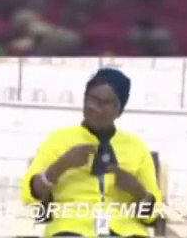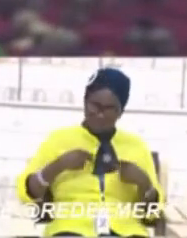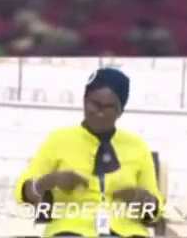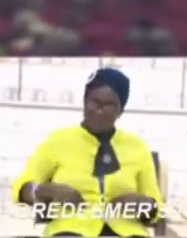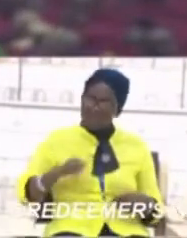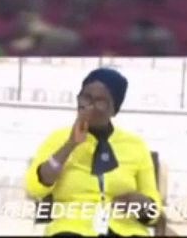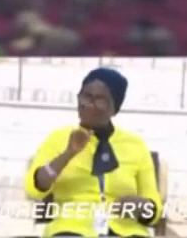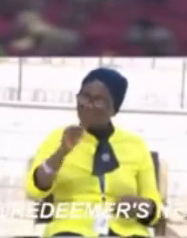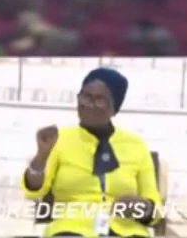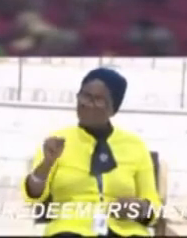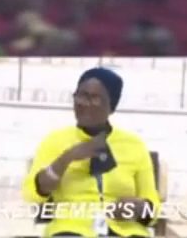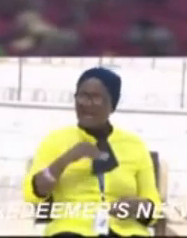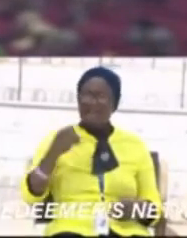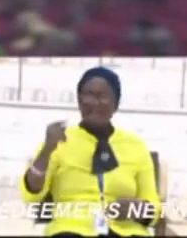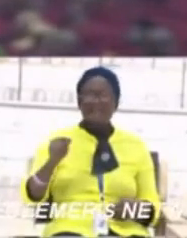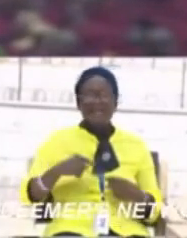And the enemy came,